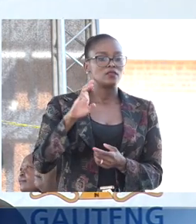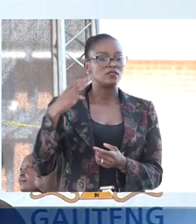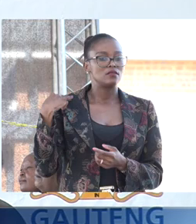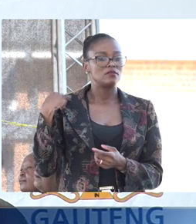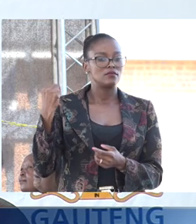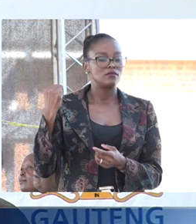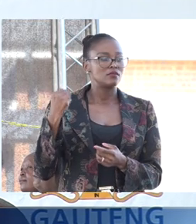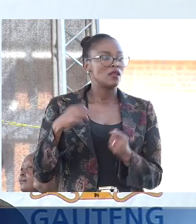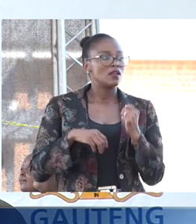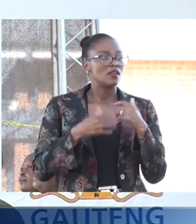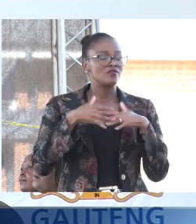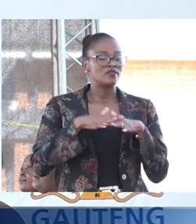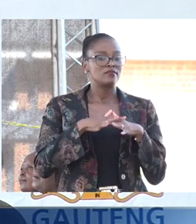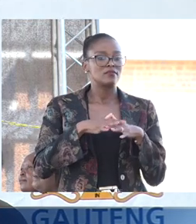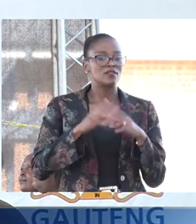human settlement,